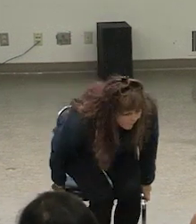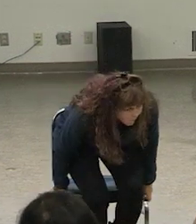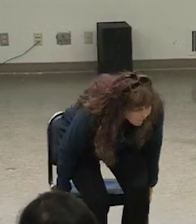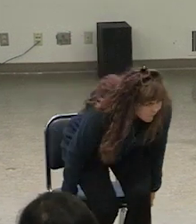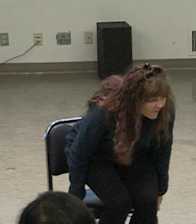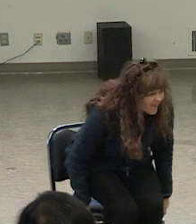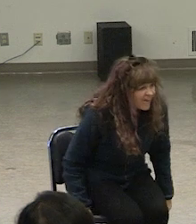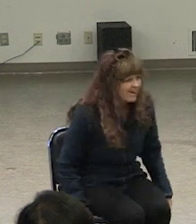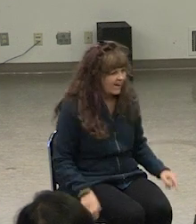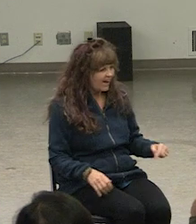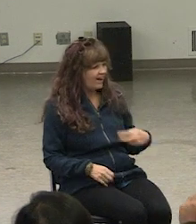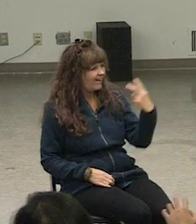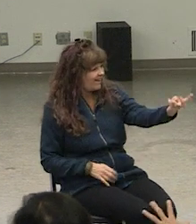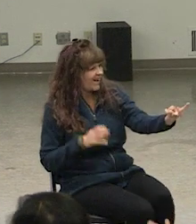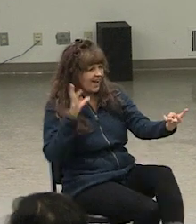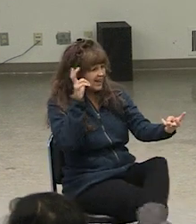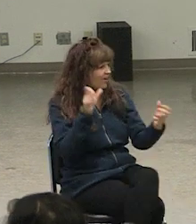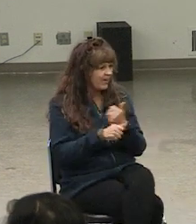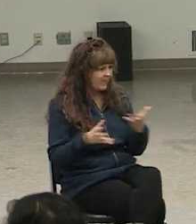I'm going to go, right? But